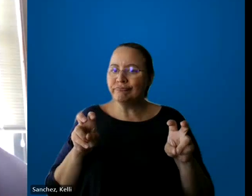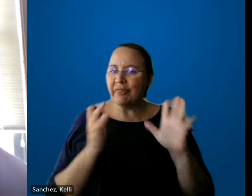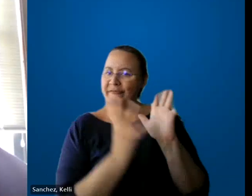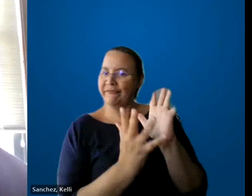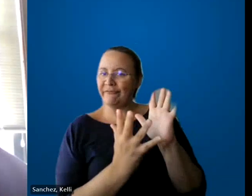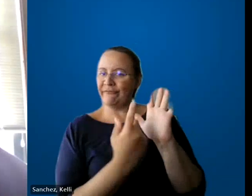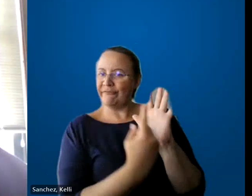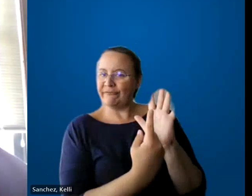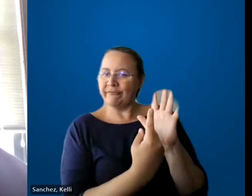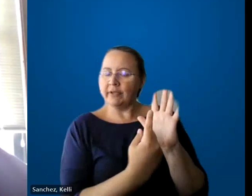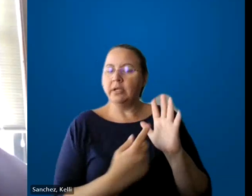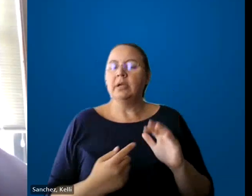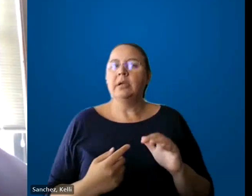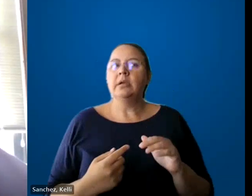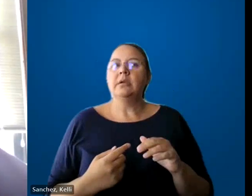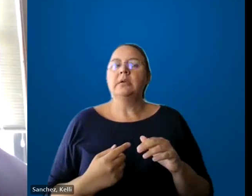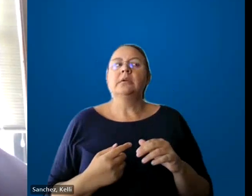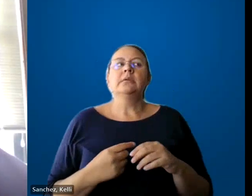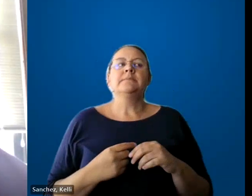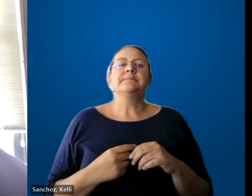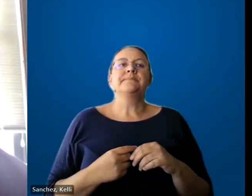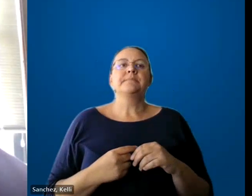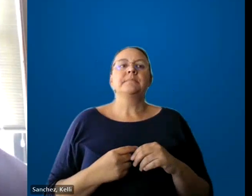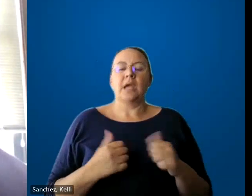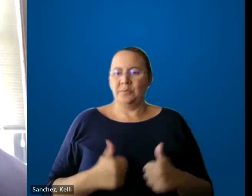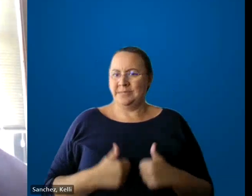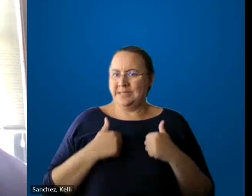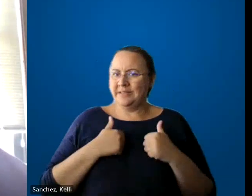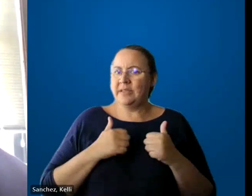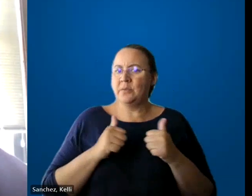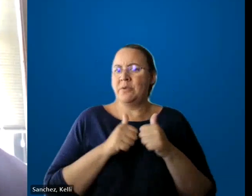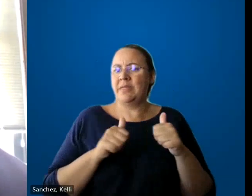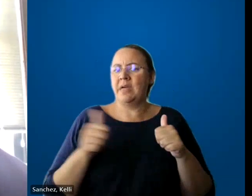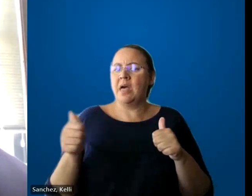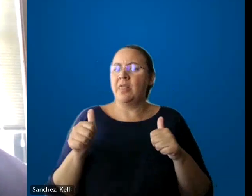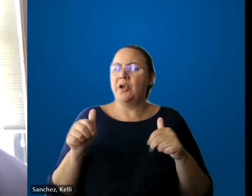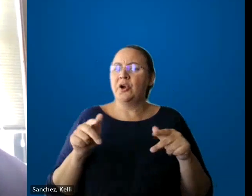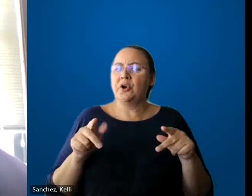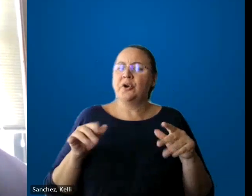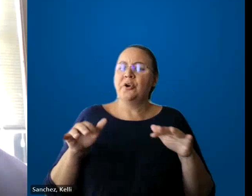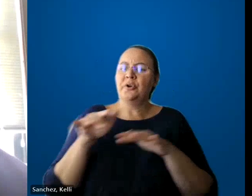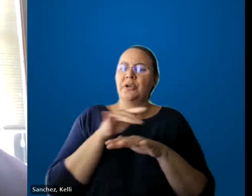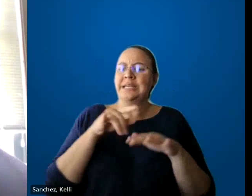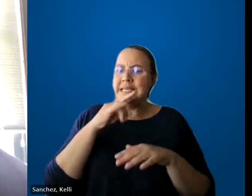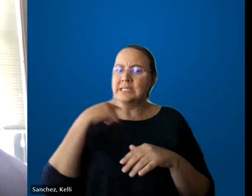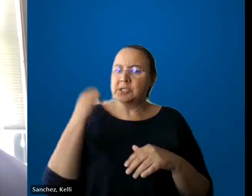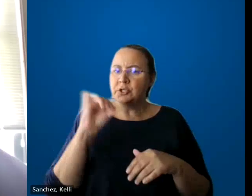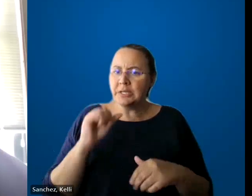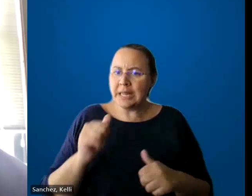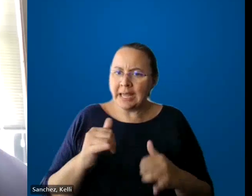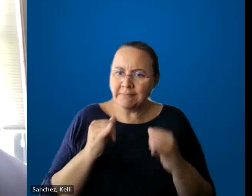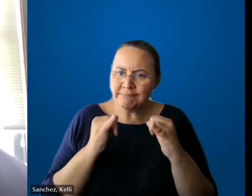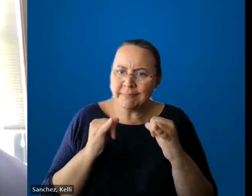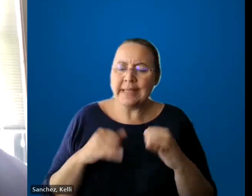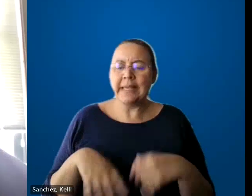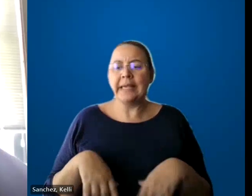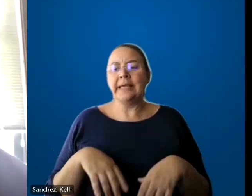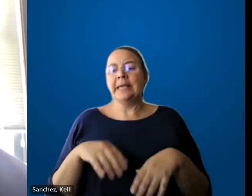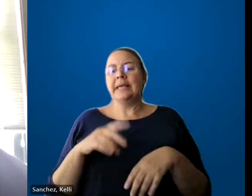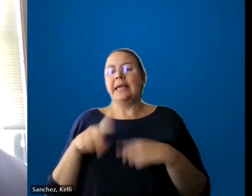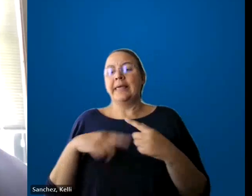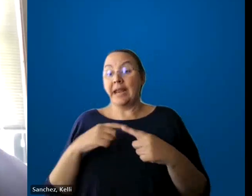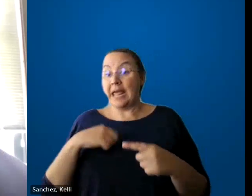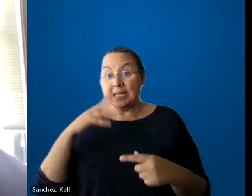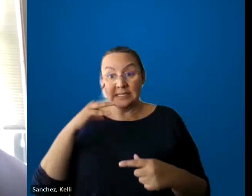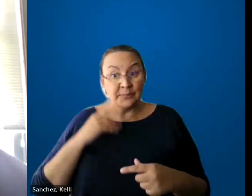where I was, living amongst other, kids who looked like me and things like that. And then I had